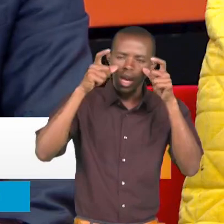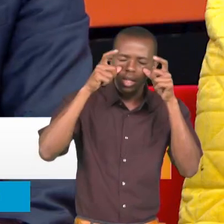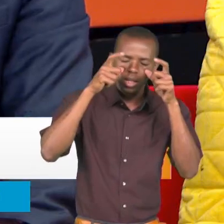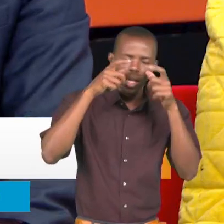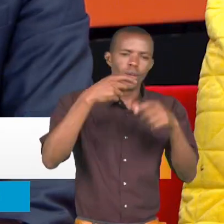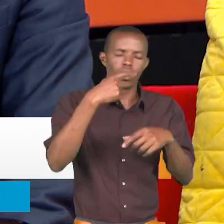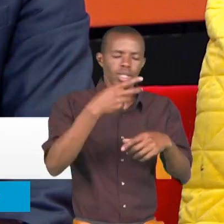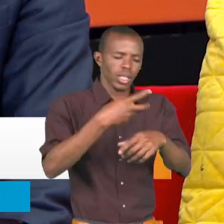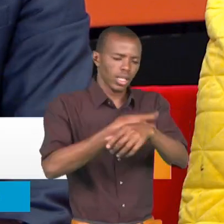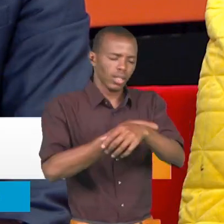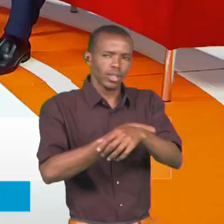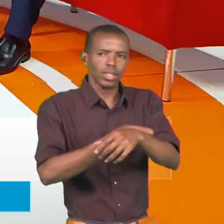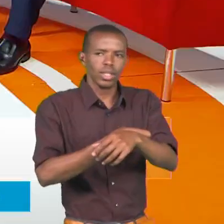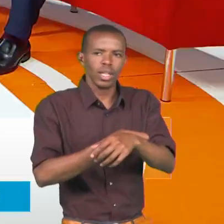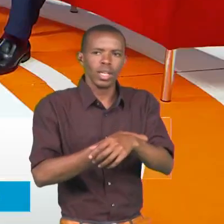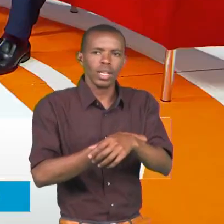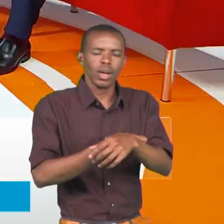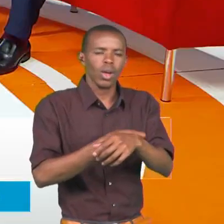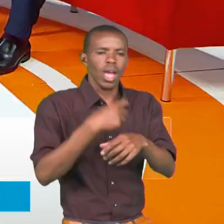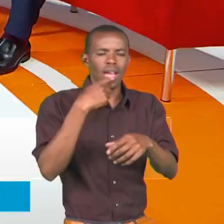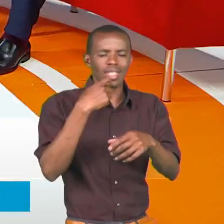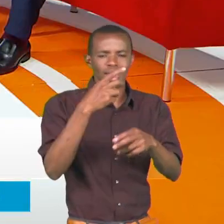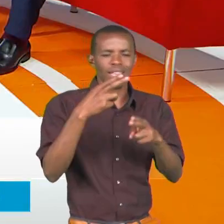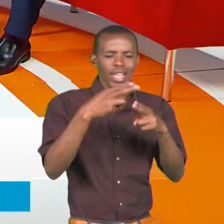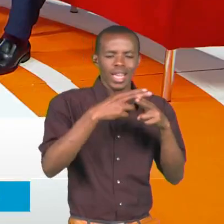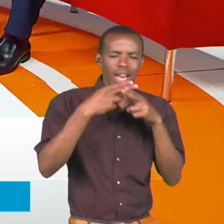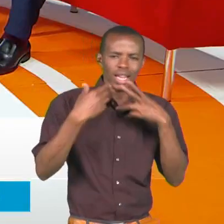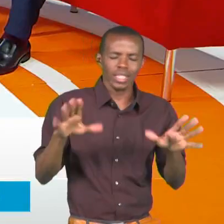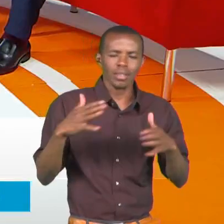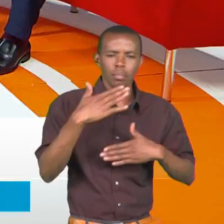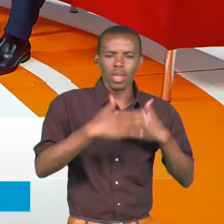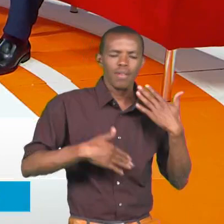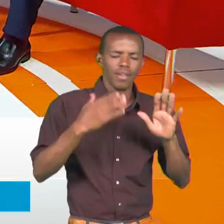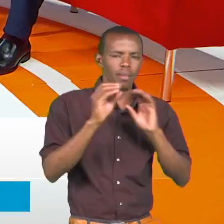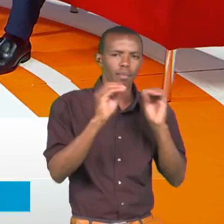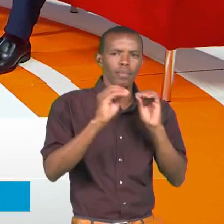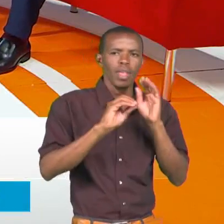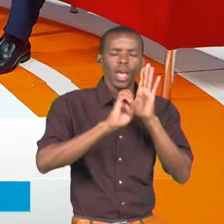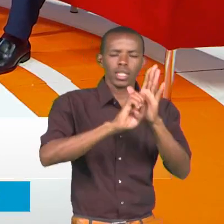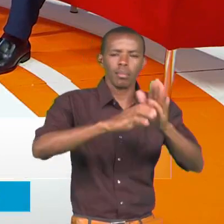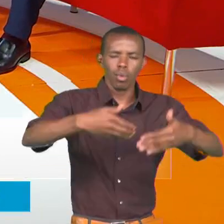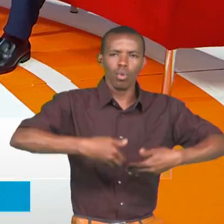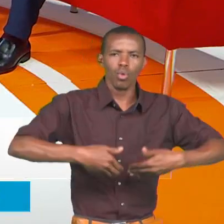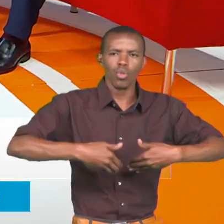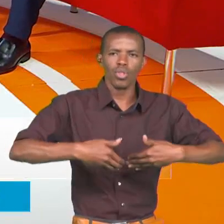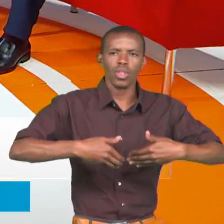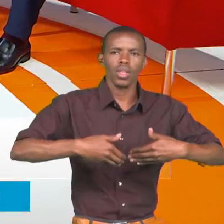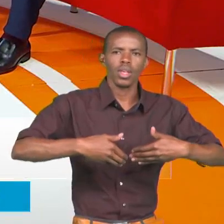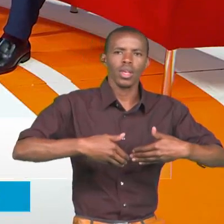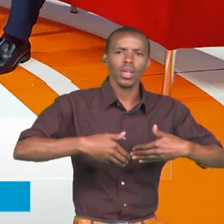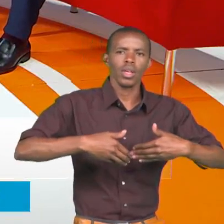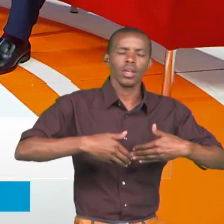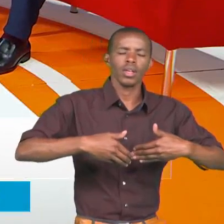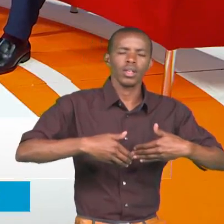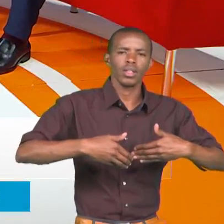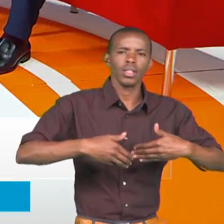and I'll not like to term it as careless behavior. You know, for example, young people, they're just being young people. You know,